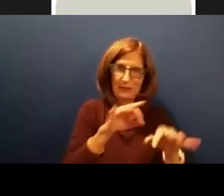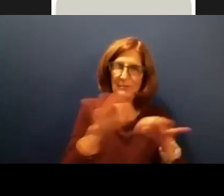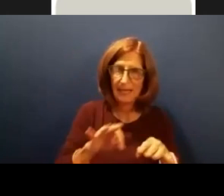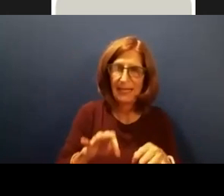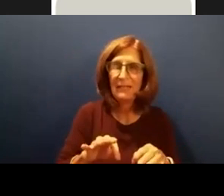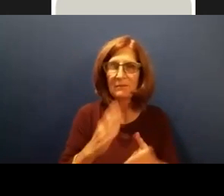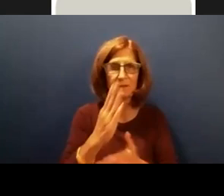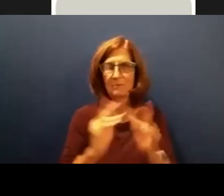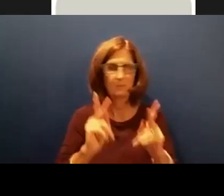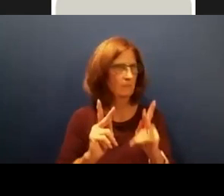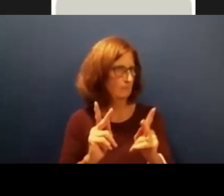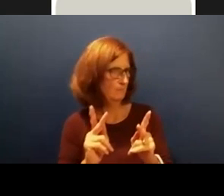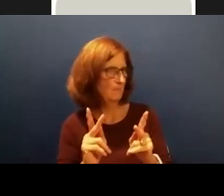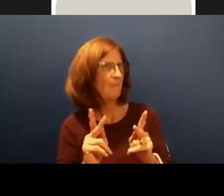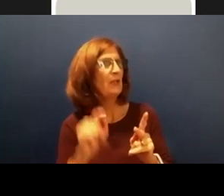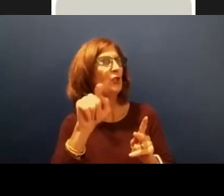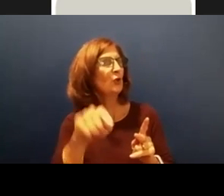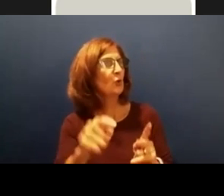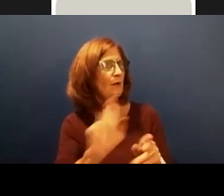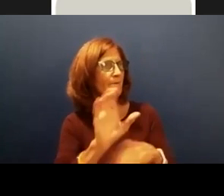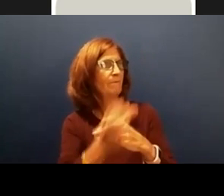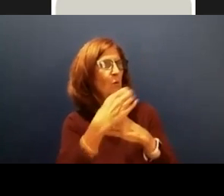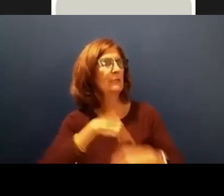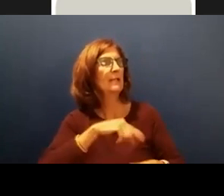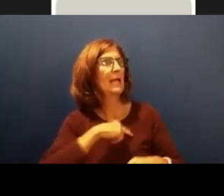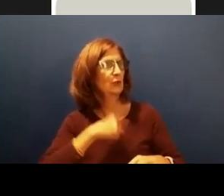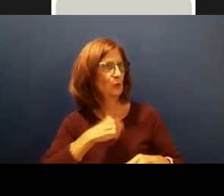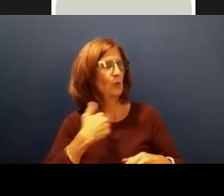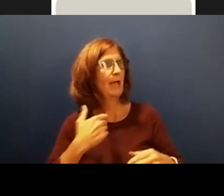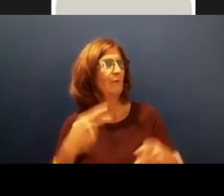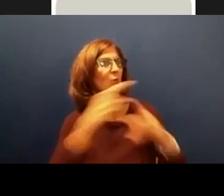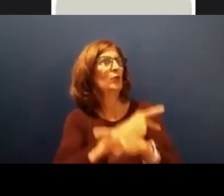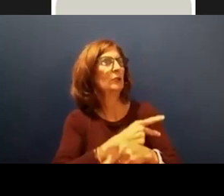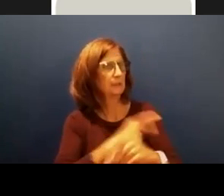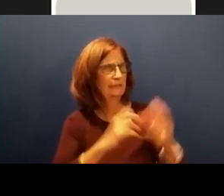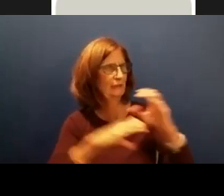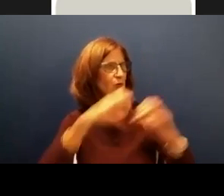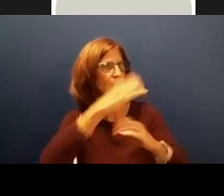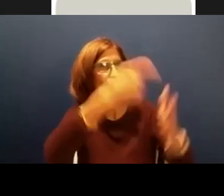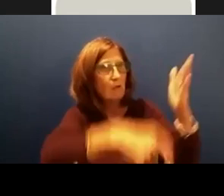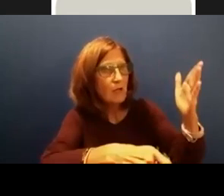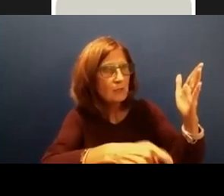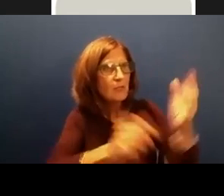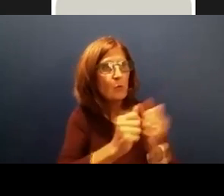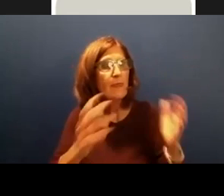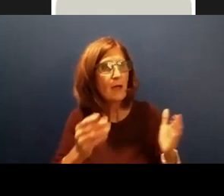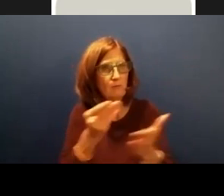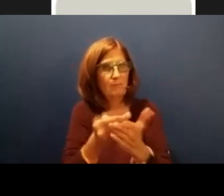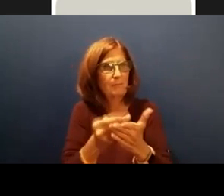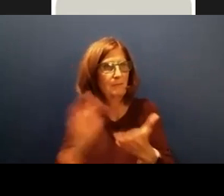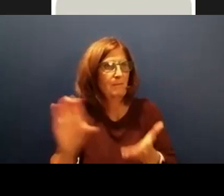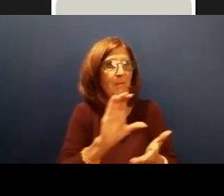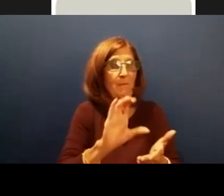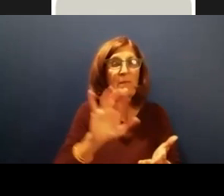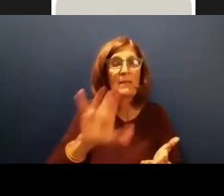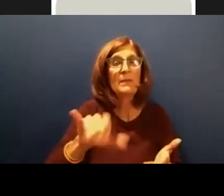crazy increase in construction costs recently, the fact that there's a serious geotechnical or soil conditions